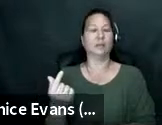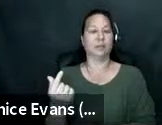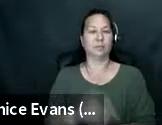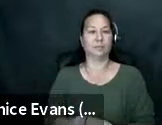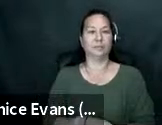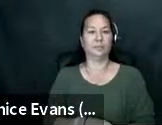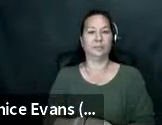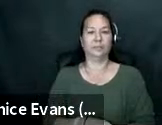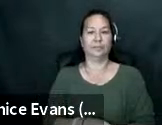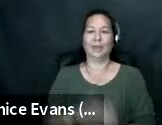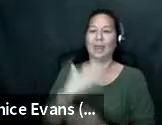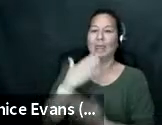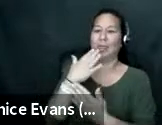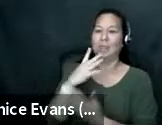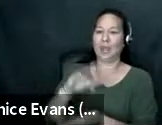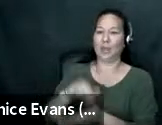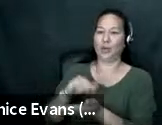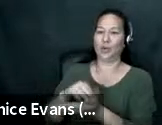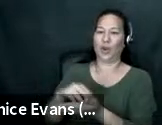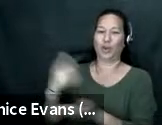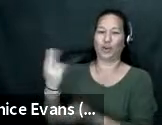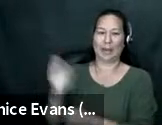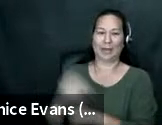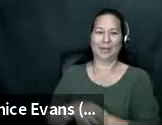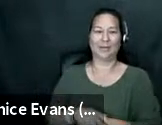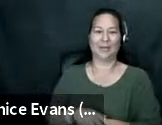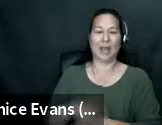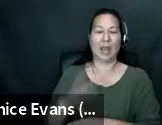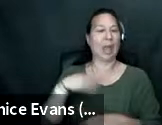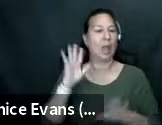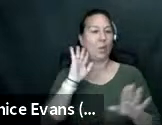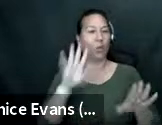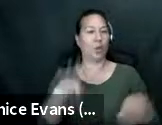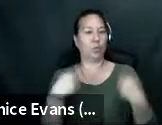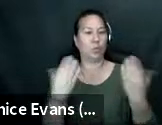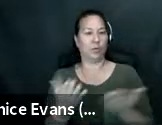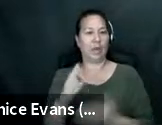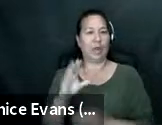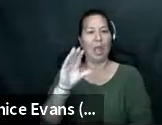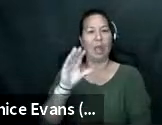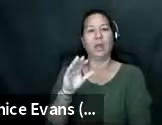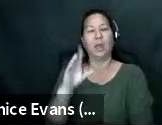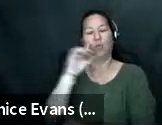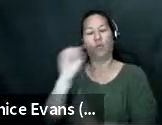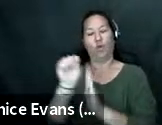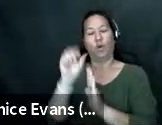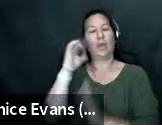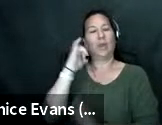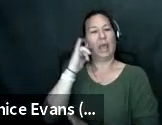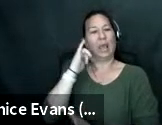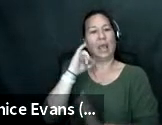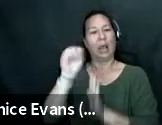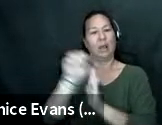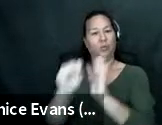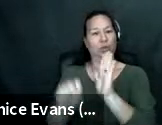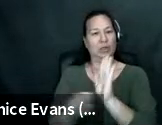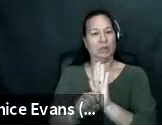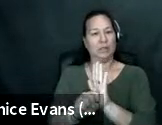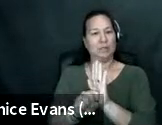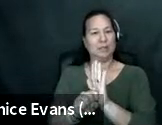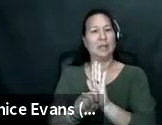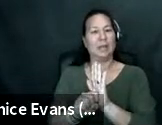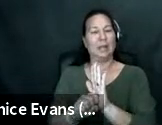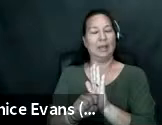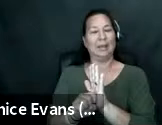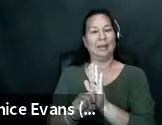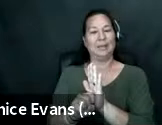Thank you, Dr. Hernandez. So I will provide information on the California state guidelines for employers. First,